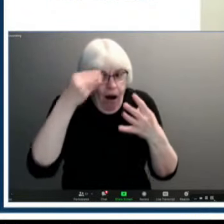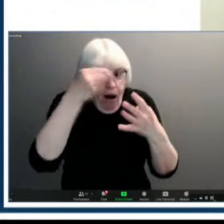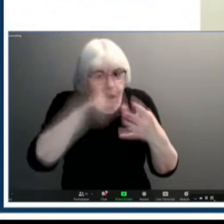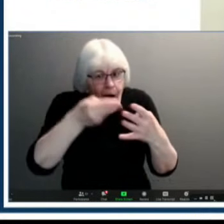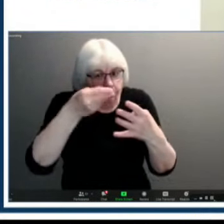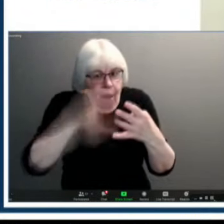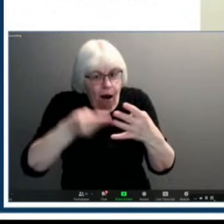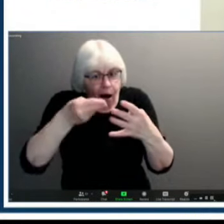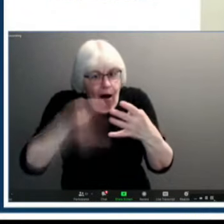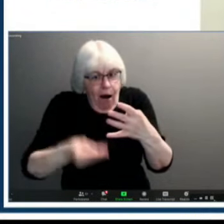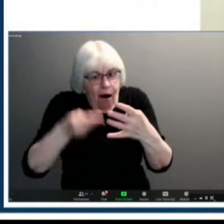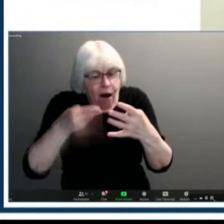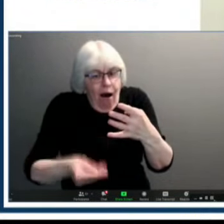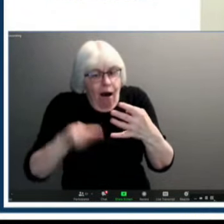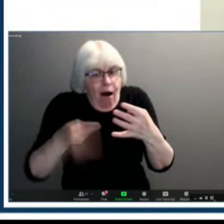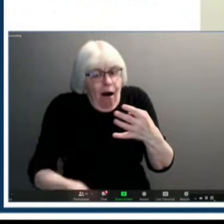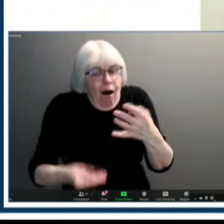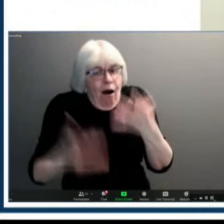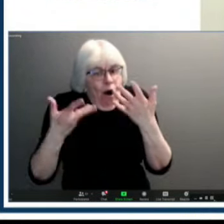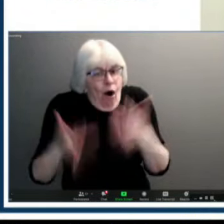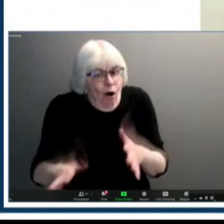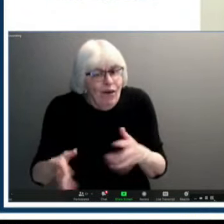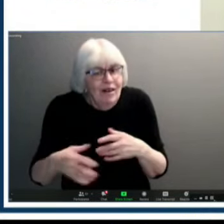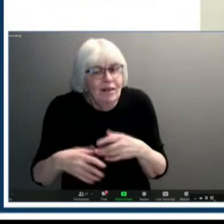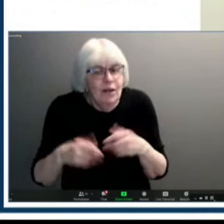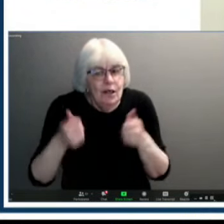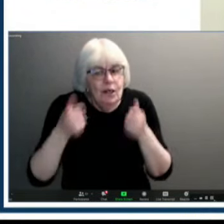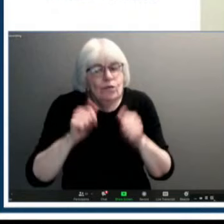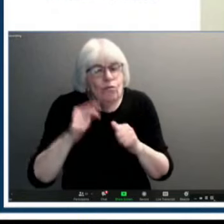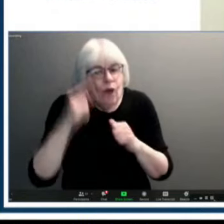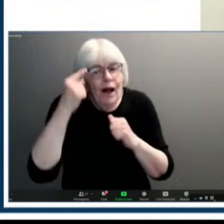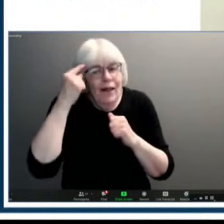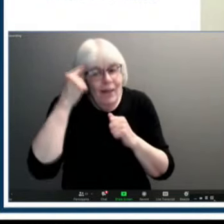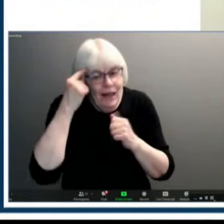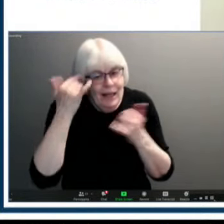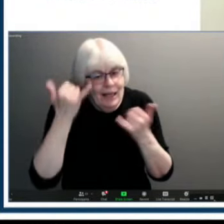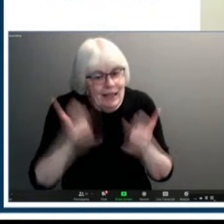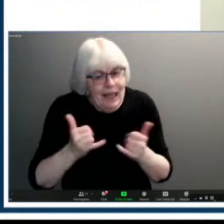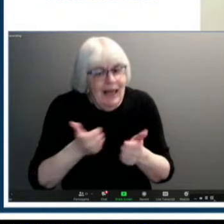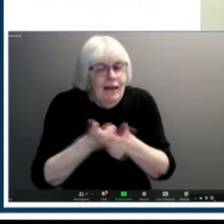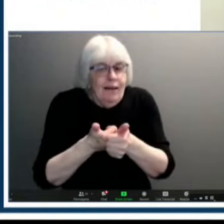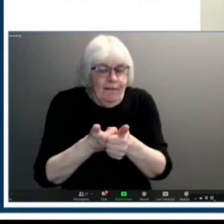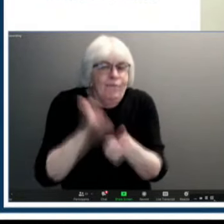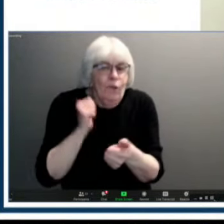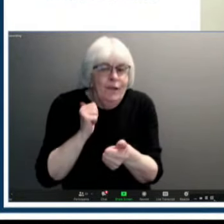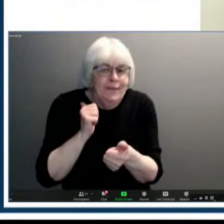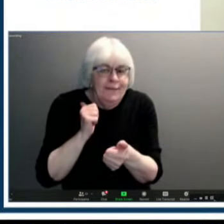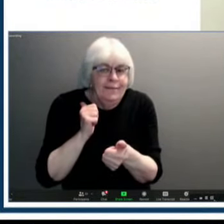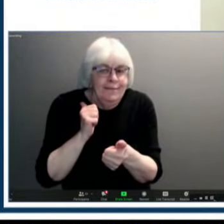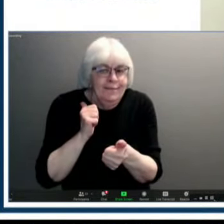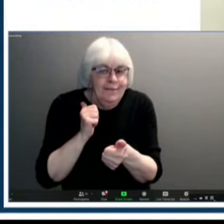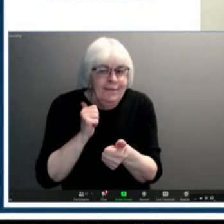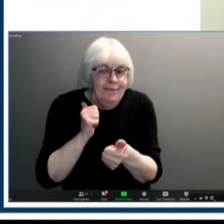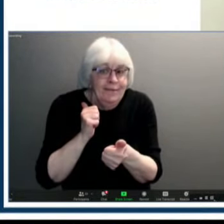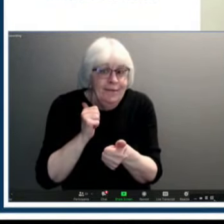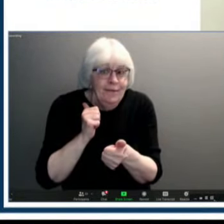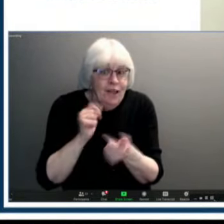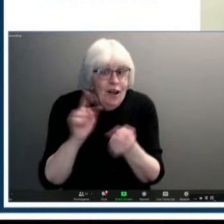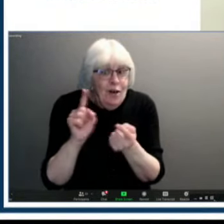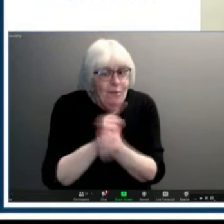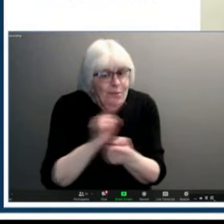everything to avoid that circumstance and limit your contacts. We've said groups of 10 in or